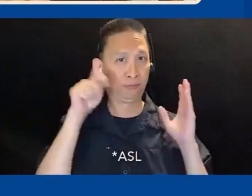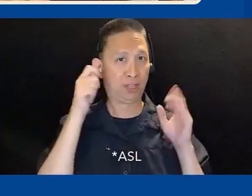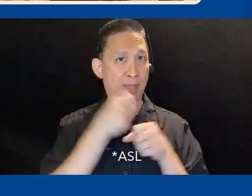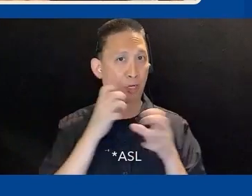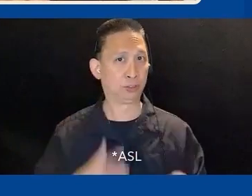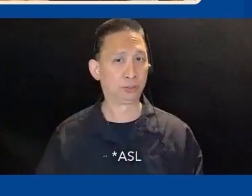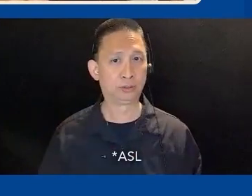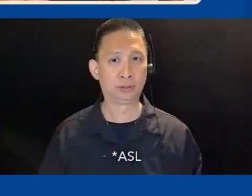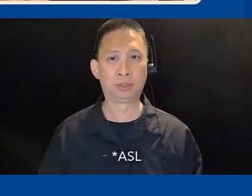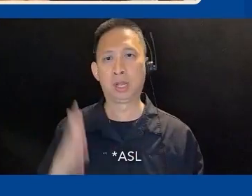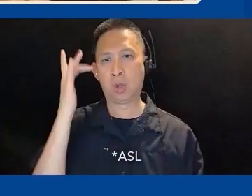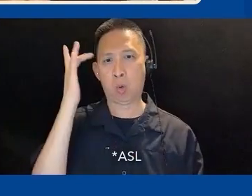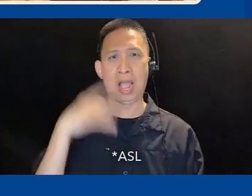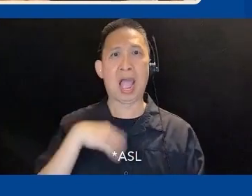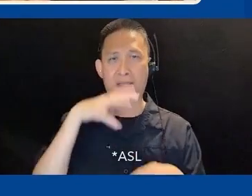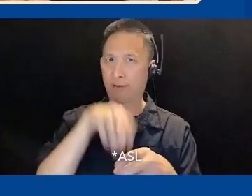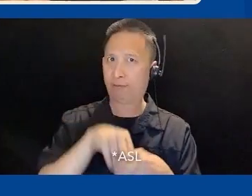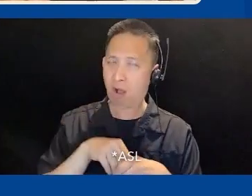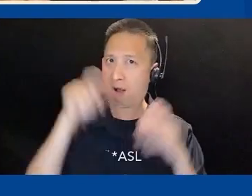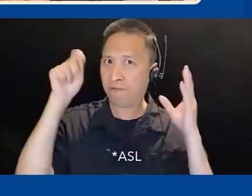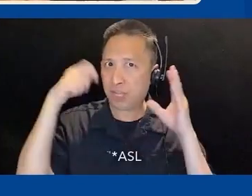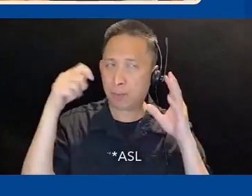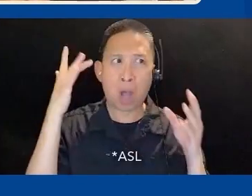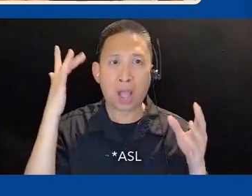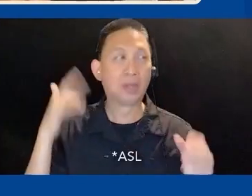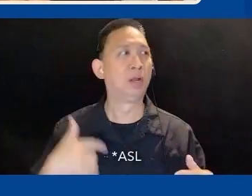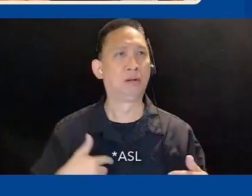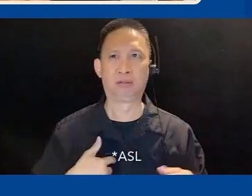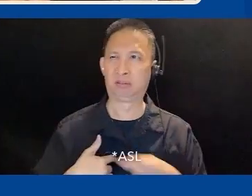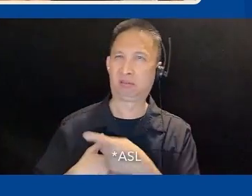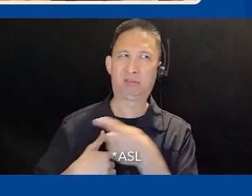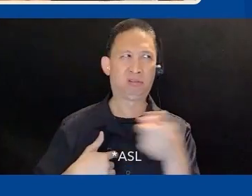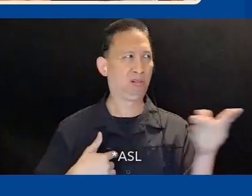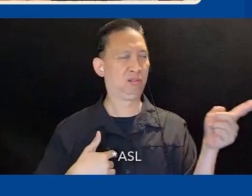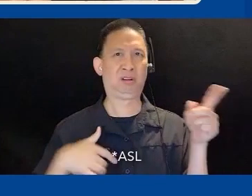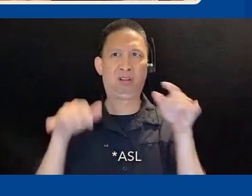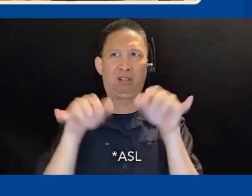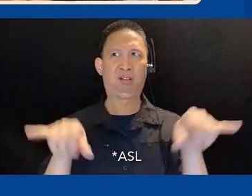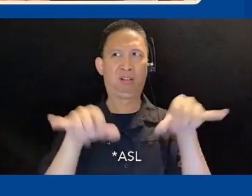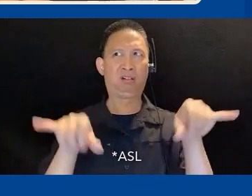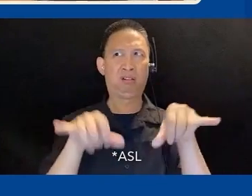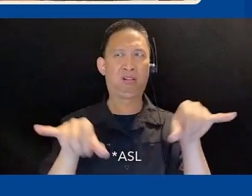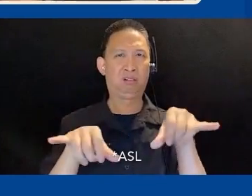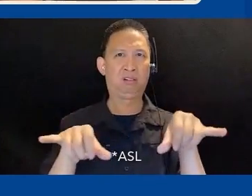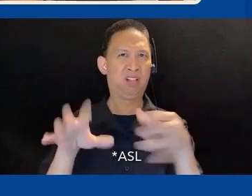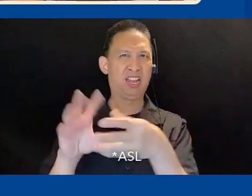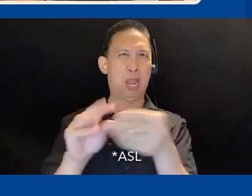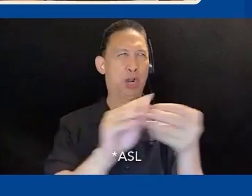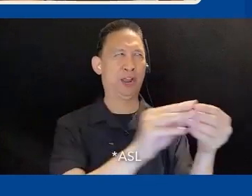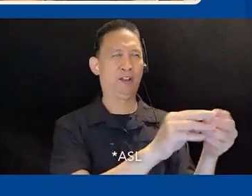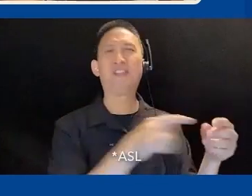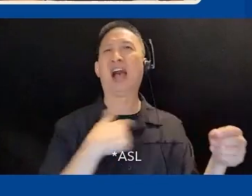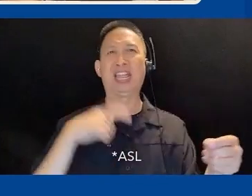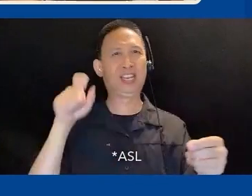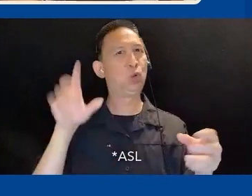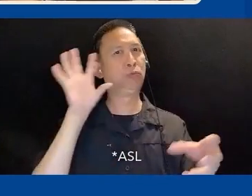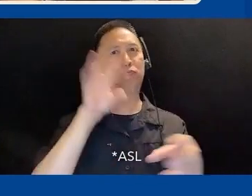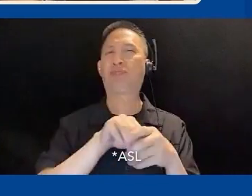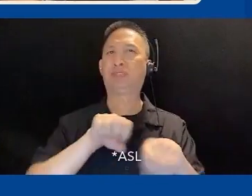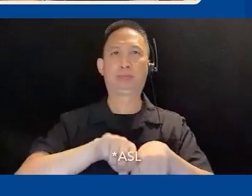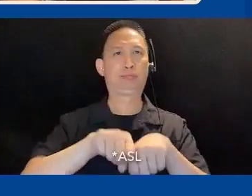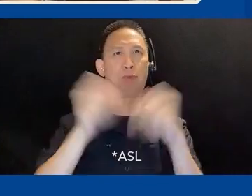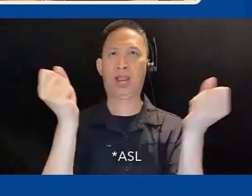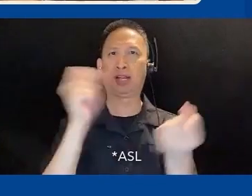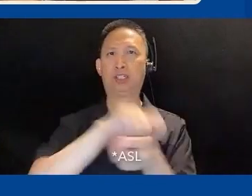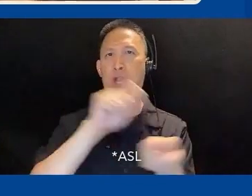in, I need to break these stereotypes, I need to change the narrative. And then you get like the last 20 years or so of Muslims